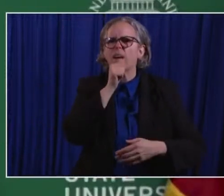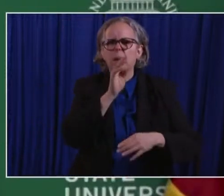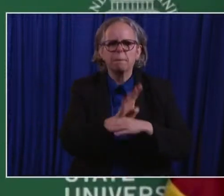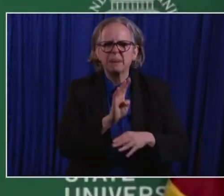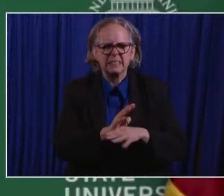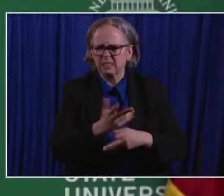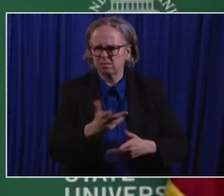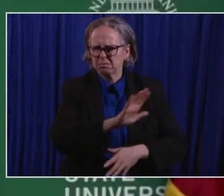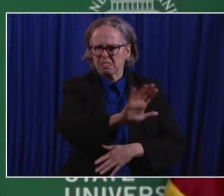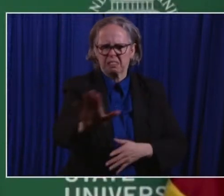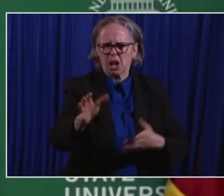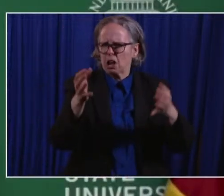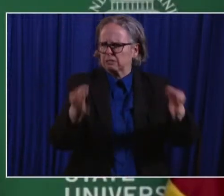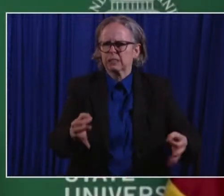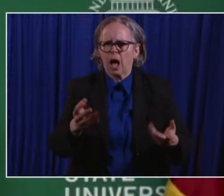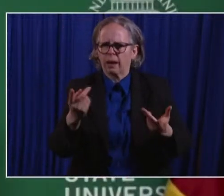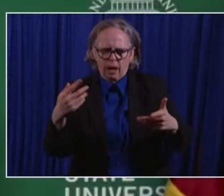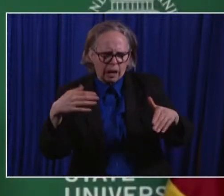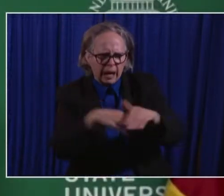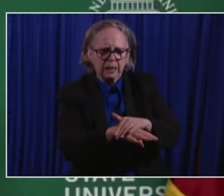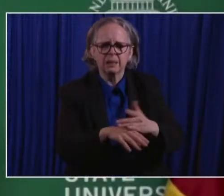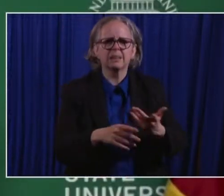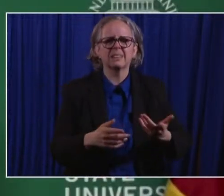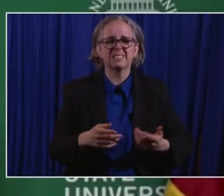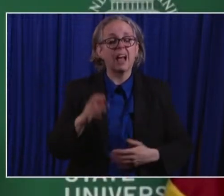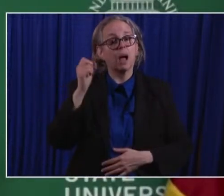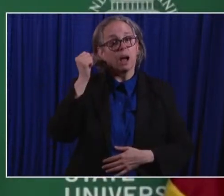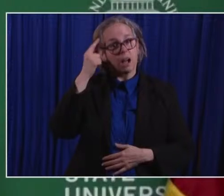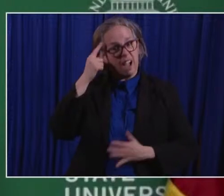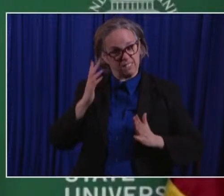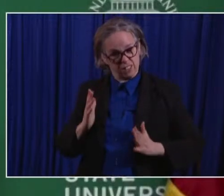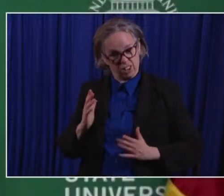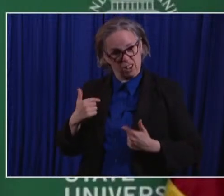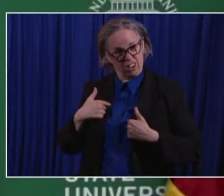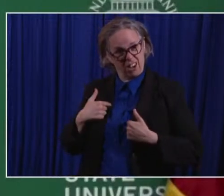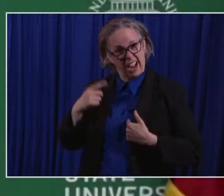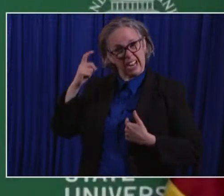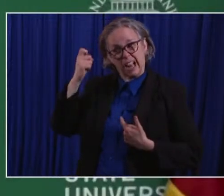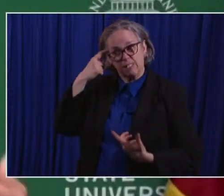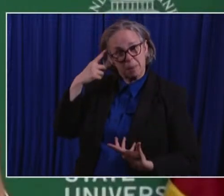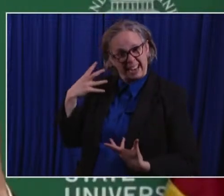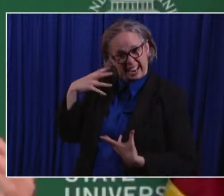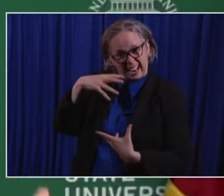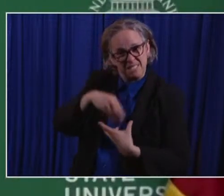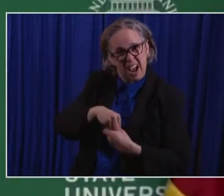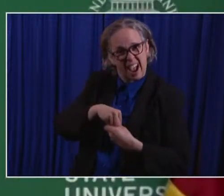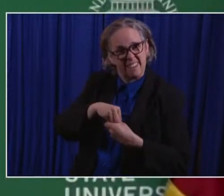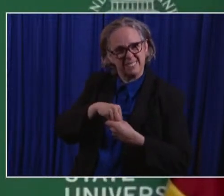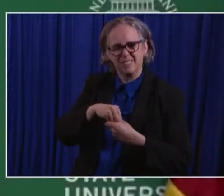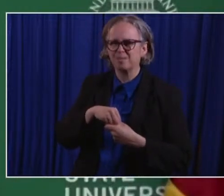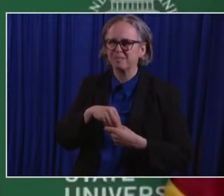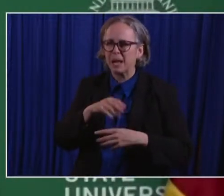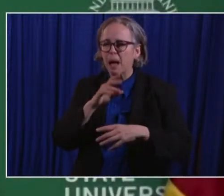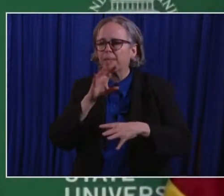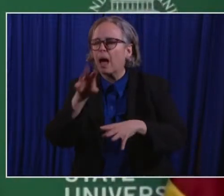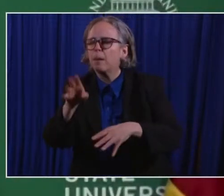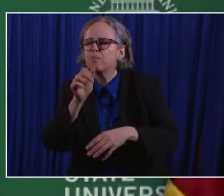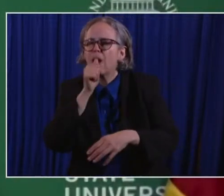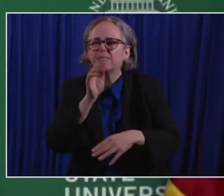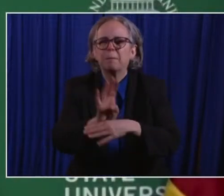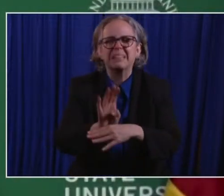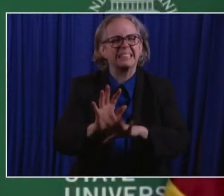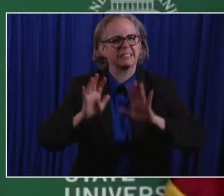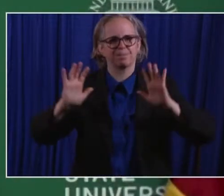know that the governor or state government should get involved in telling a pro anything